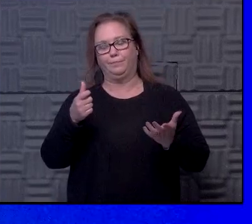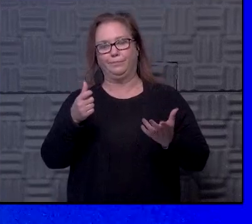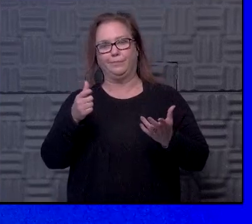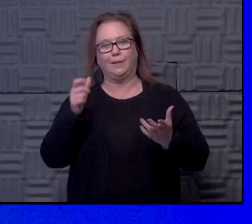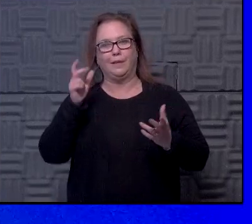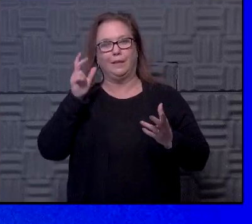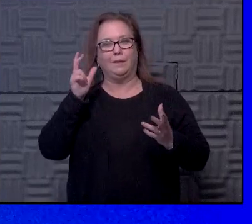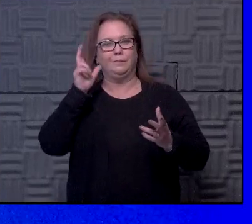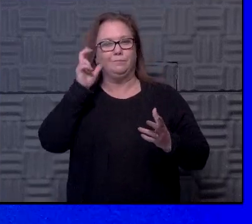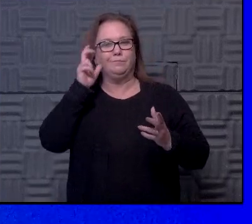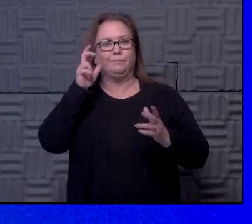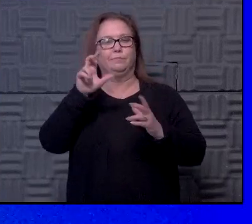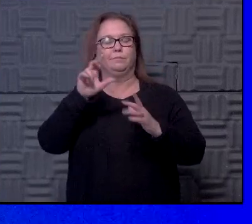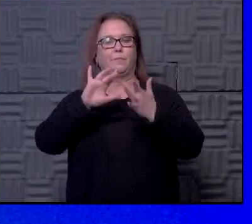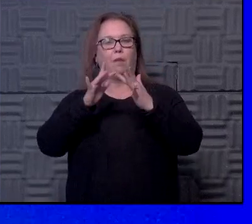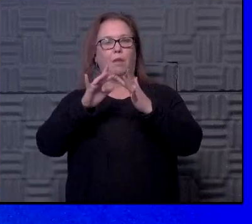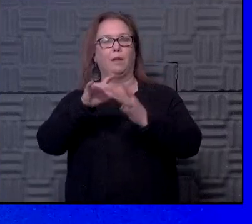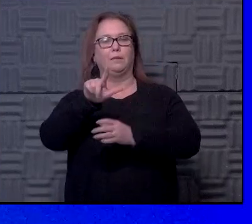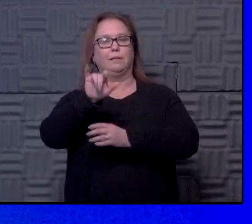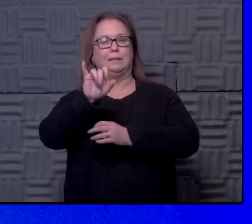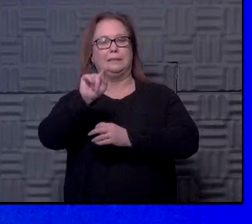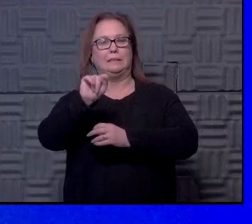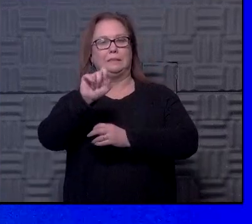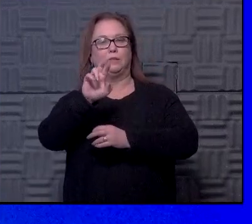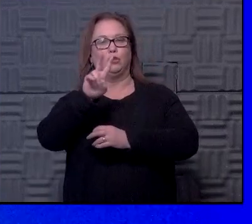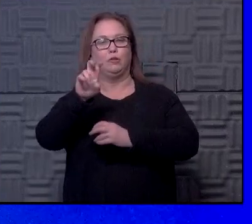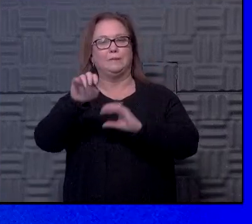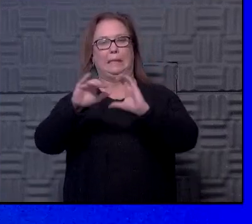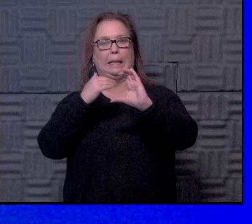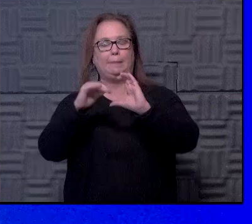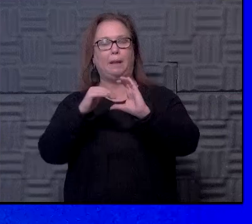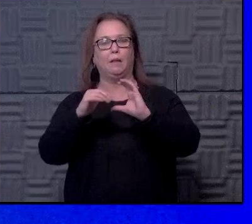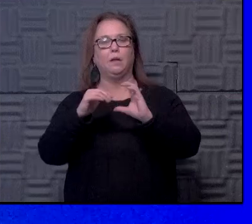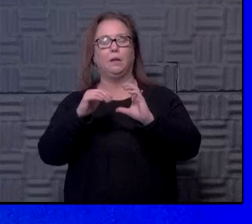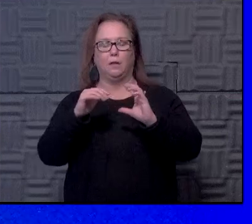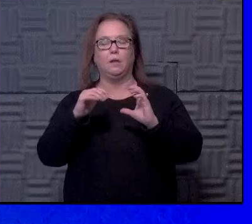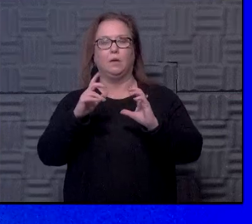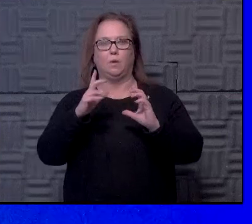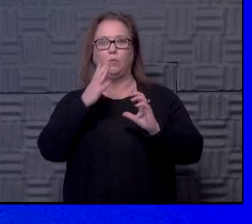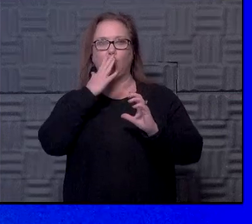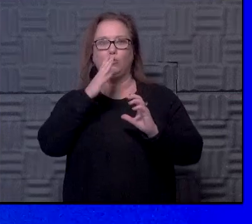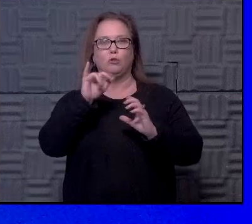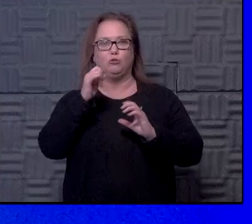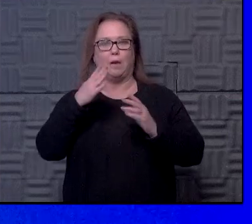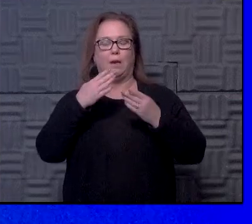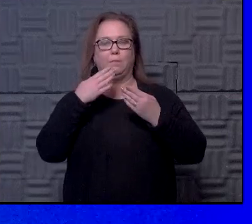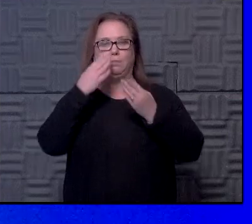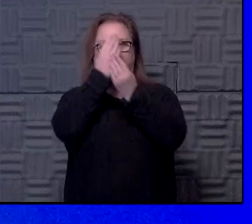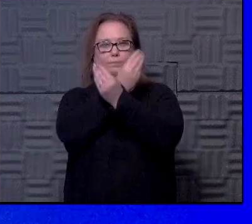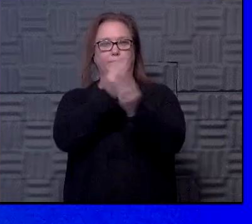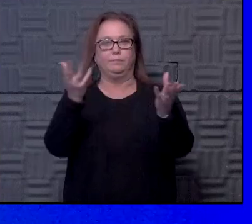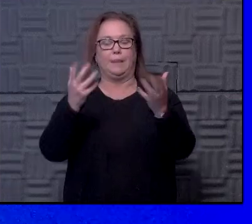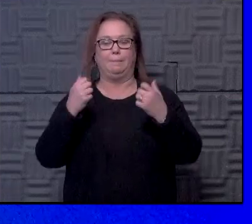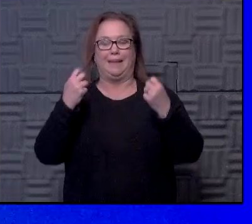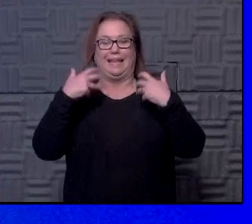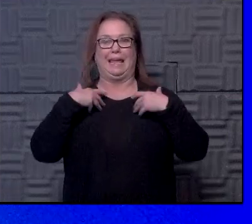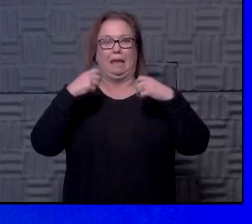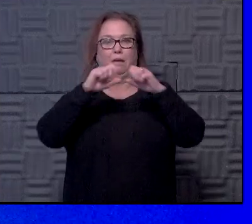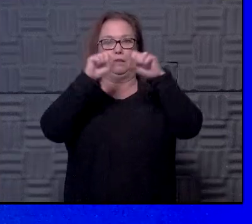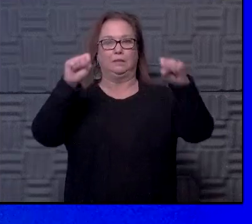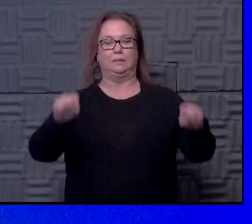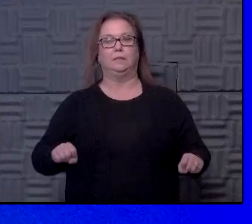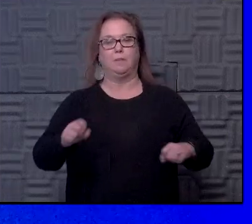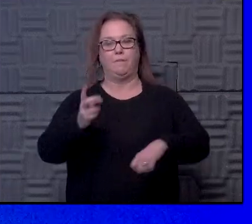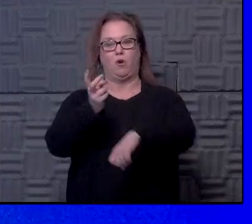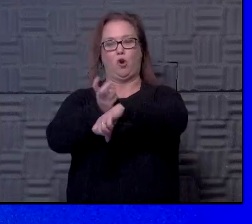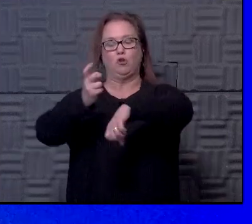threads and listservs and information we get over the email, I think we're doing a very good job here. A lot of health systems or hospitals are having